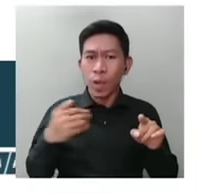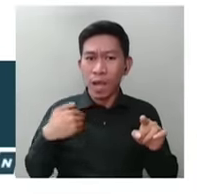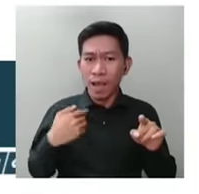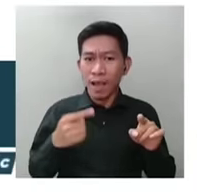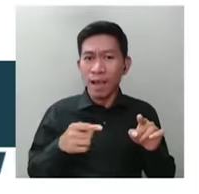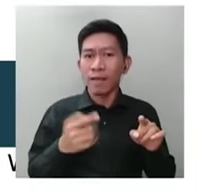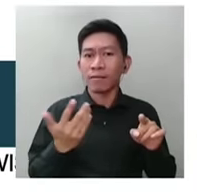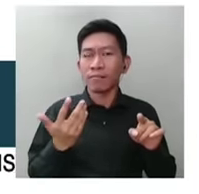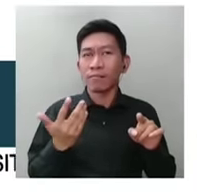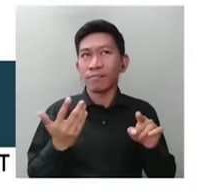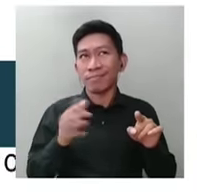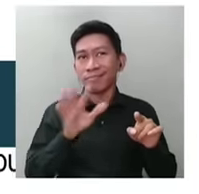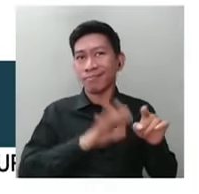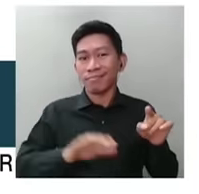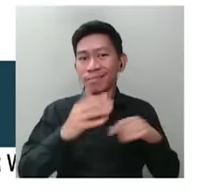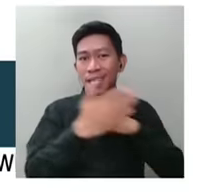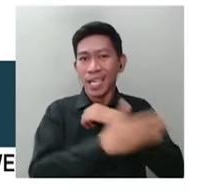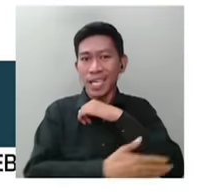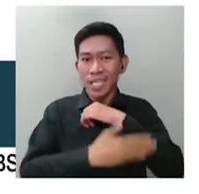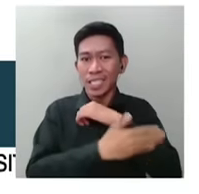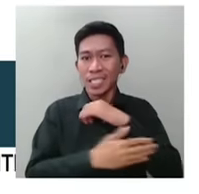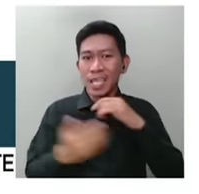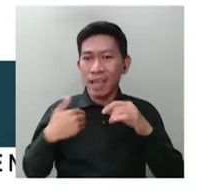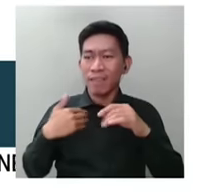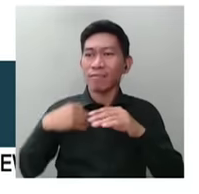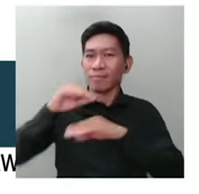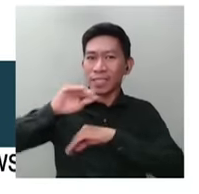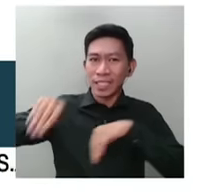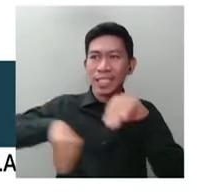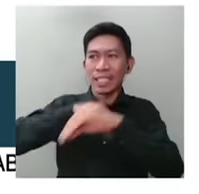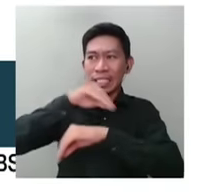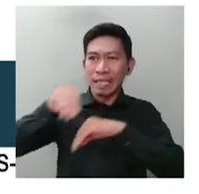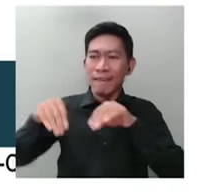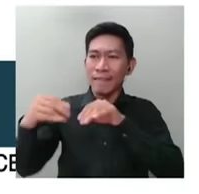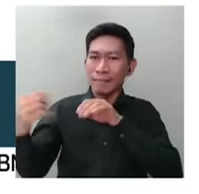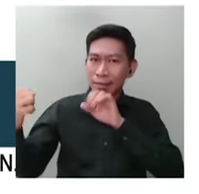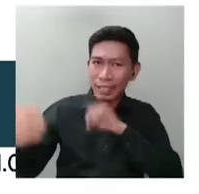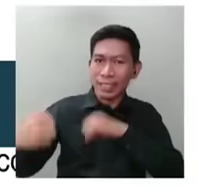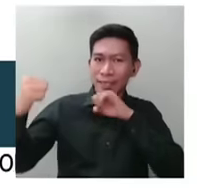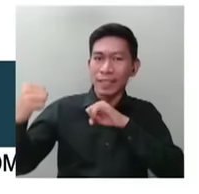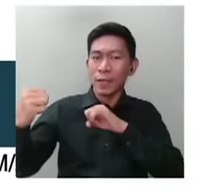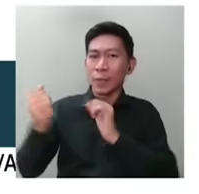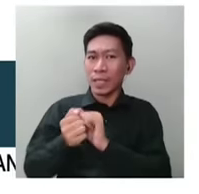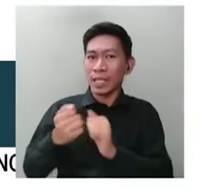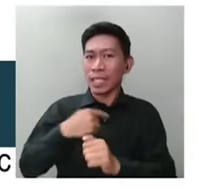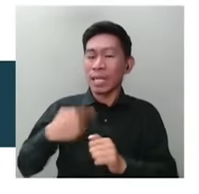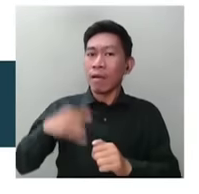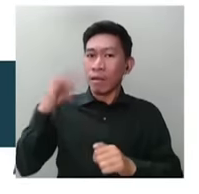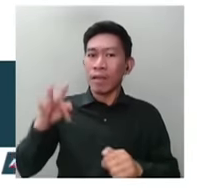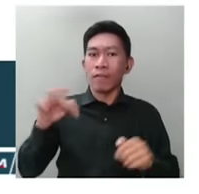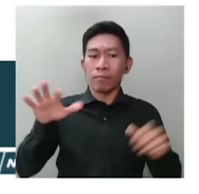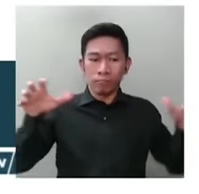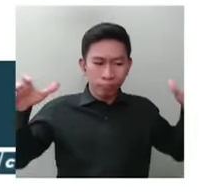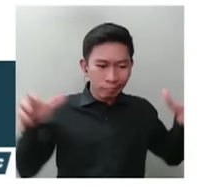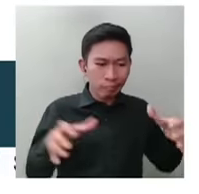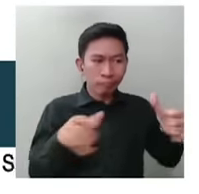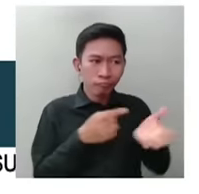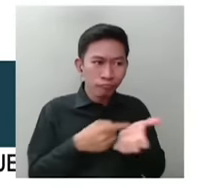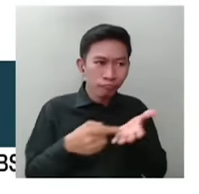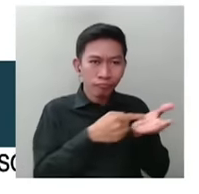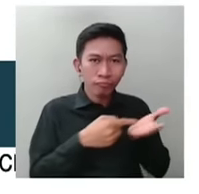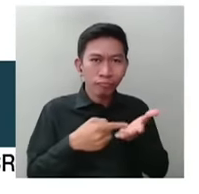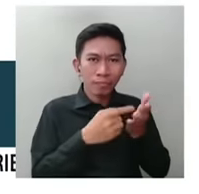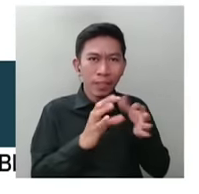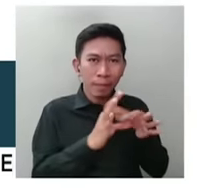So if it's a matter of banding together and now coming out with a stronger rejection, having